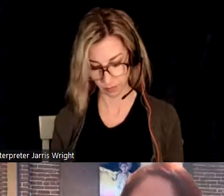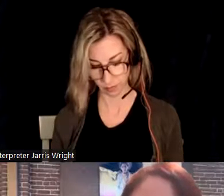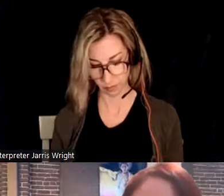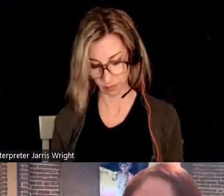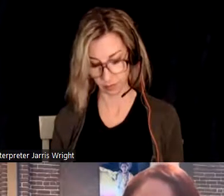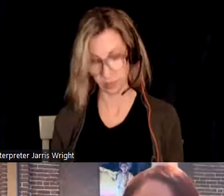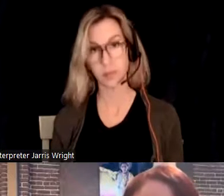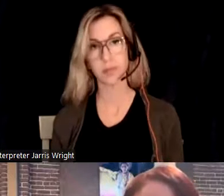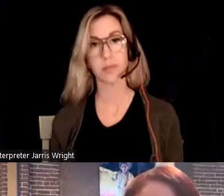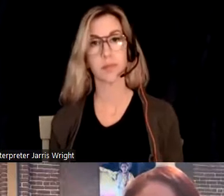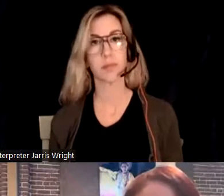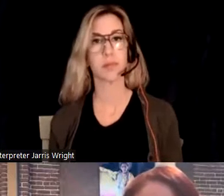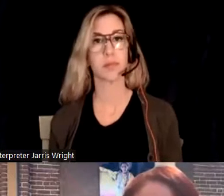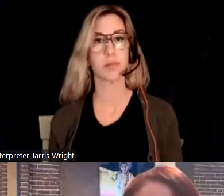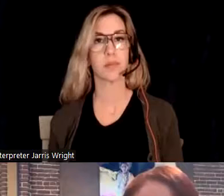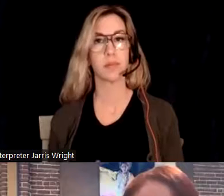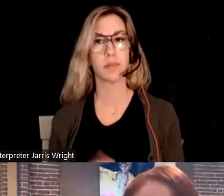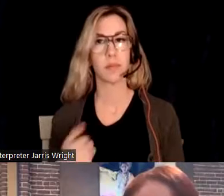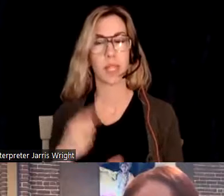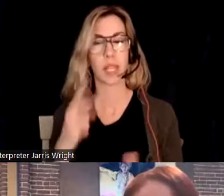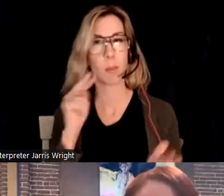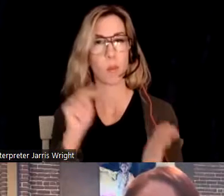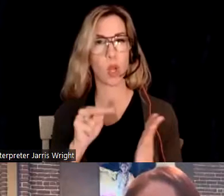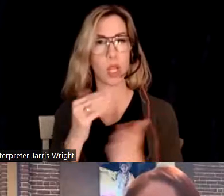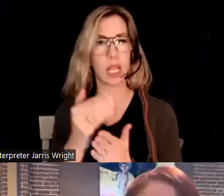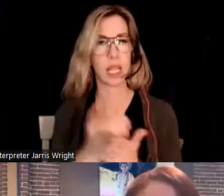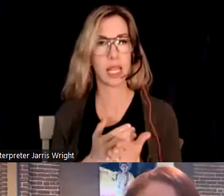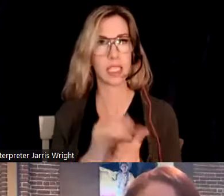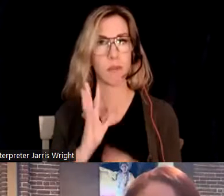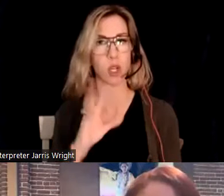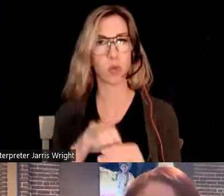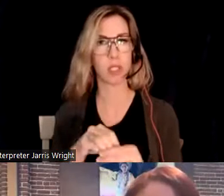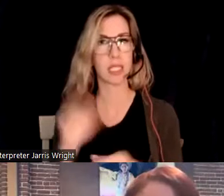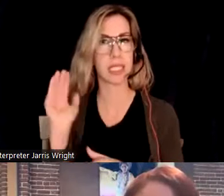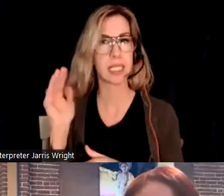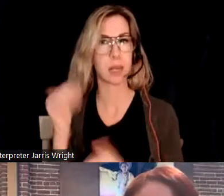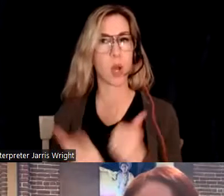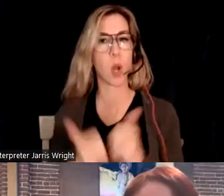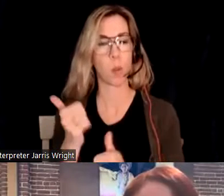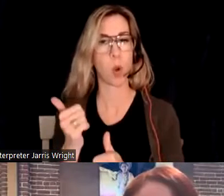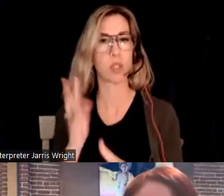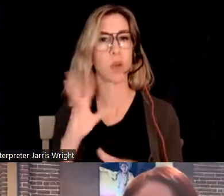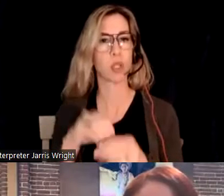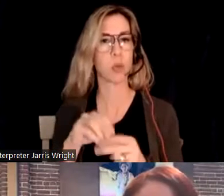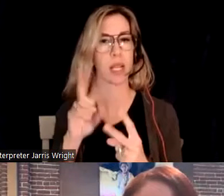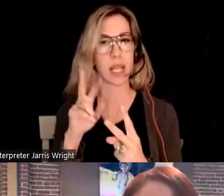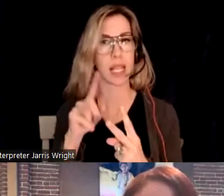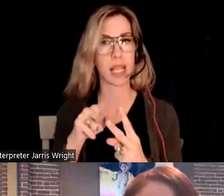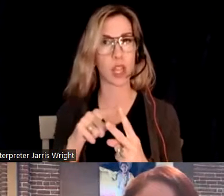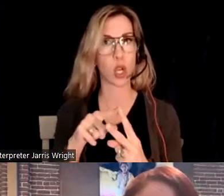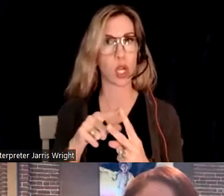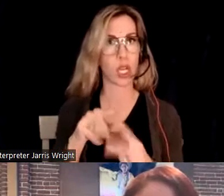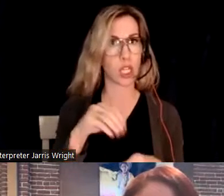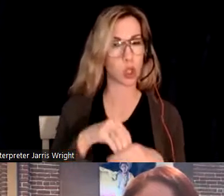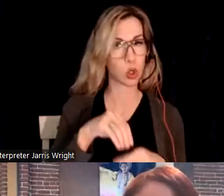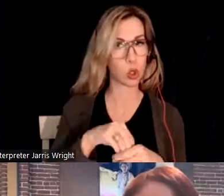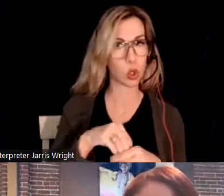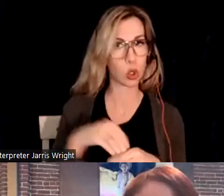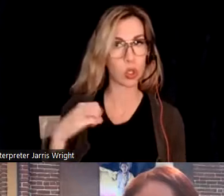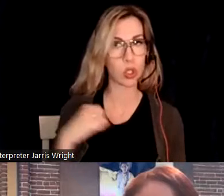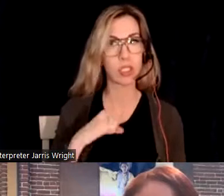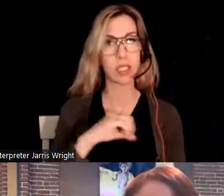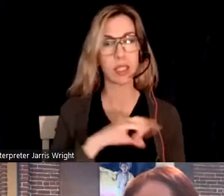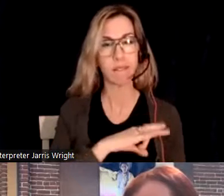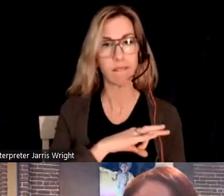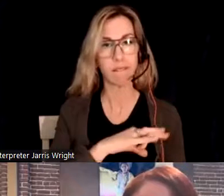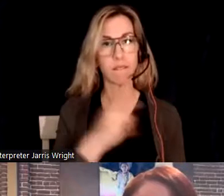Joanne, I'm looking at the list of participants. Looks like most of the participants are either internal faculty of